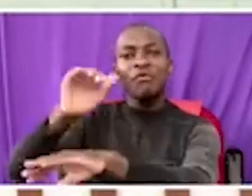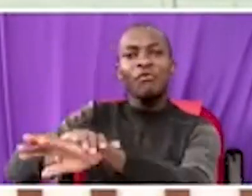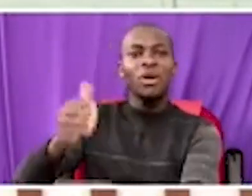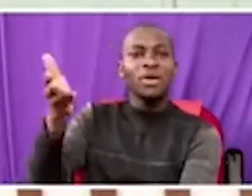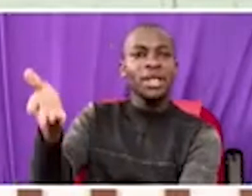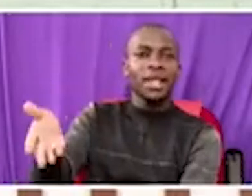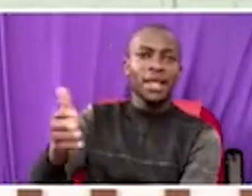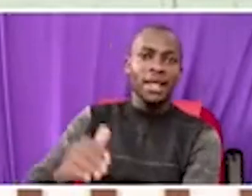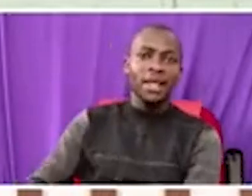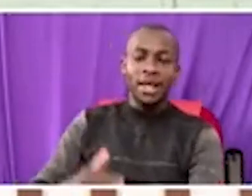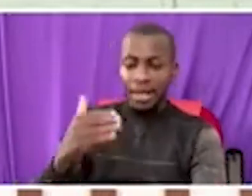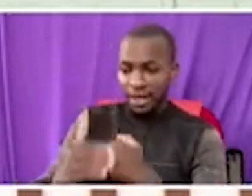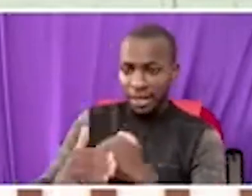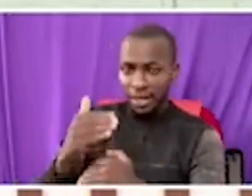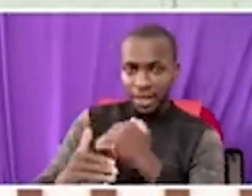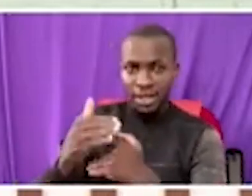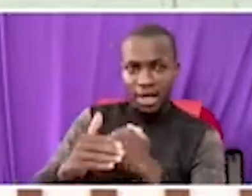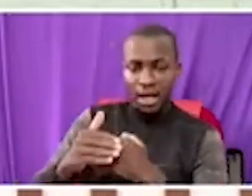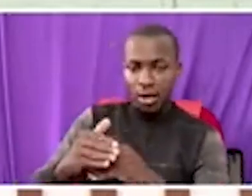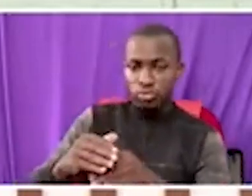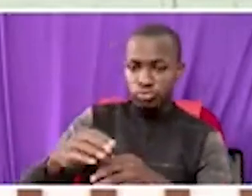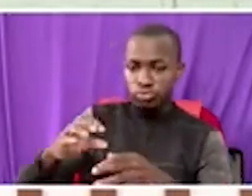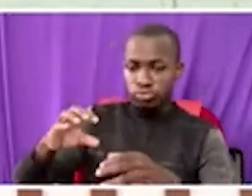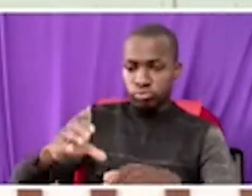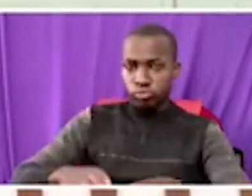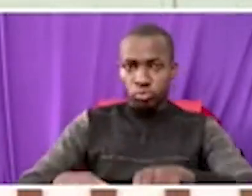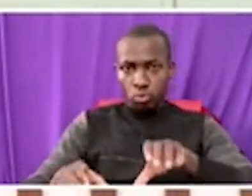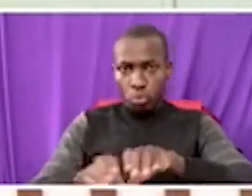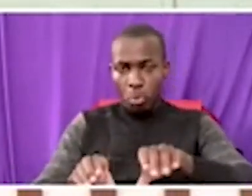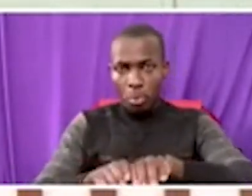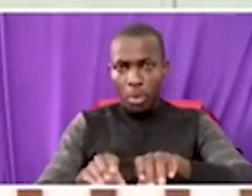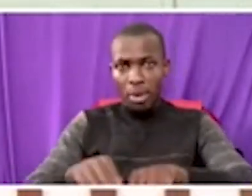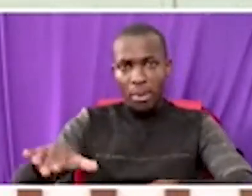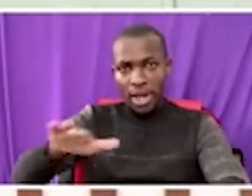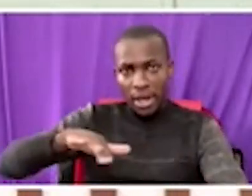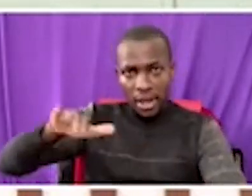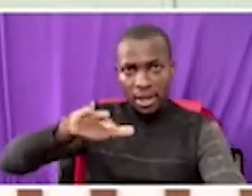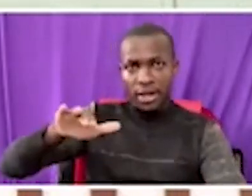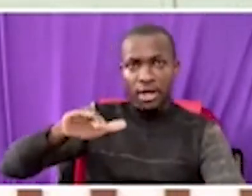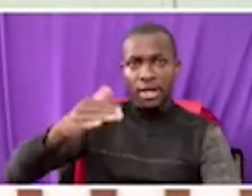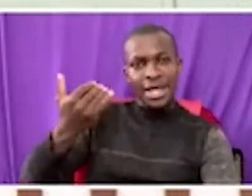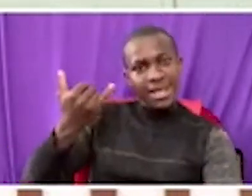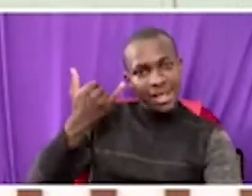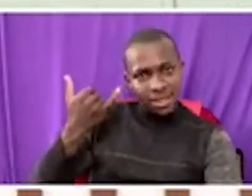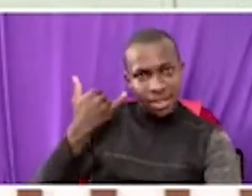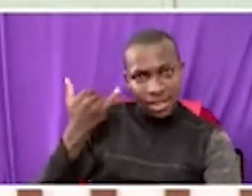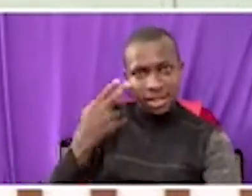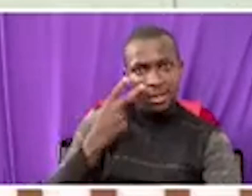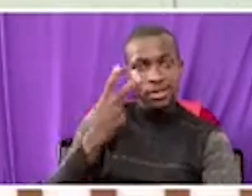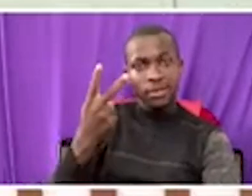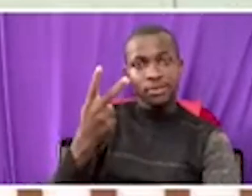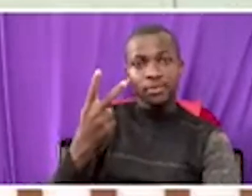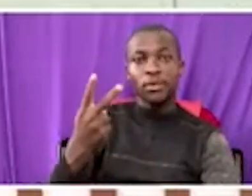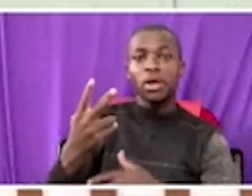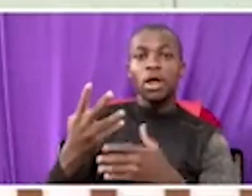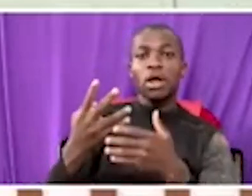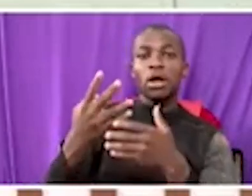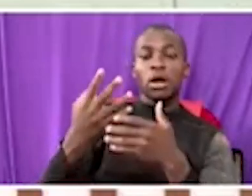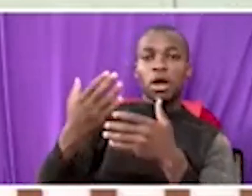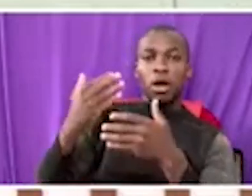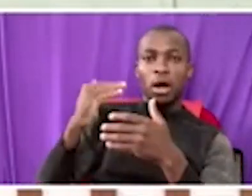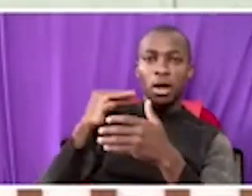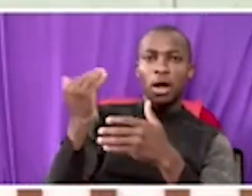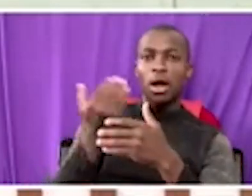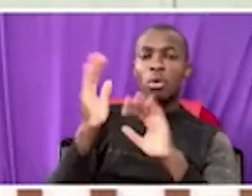found near a pipeline, as I understand it. Just yesterday, the former president of